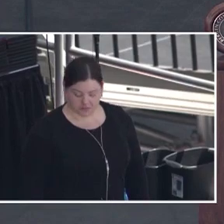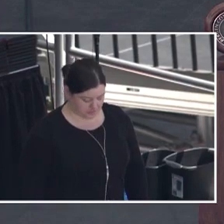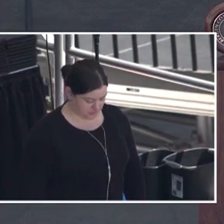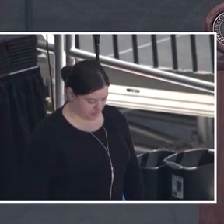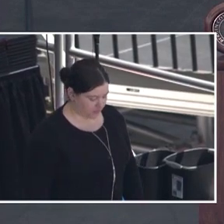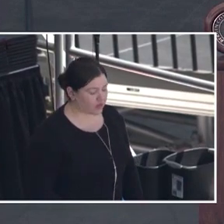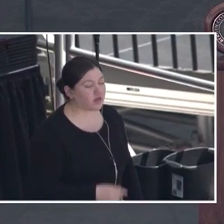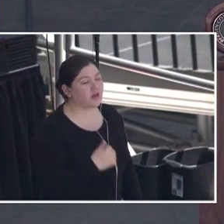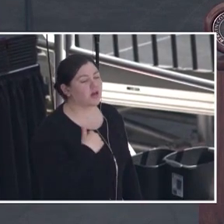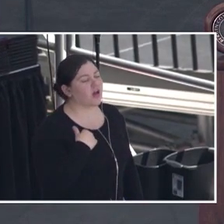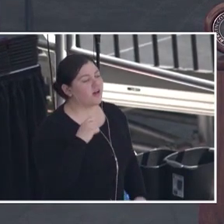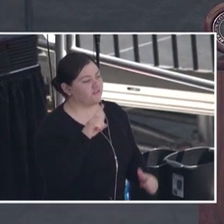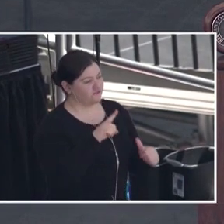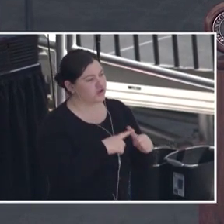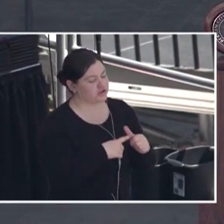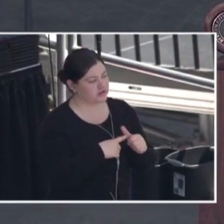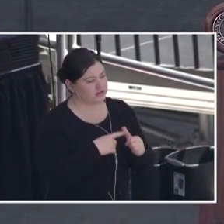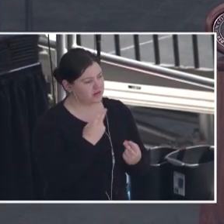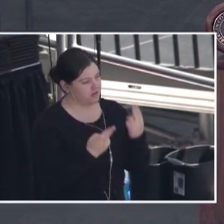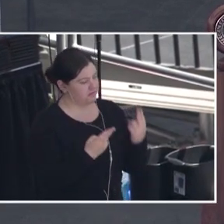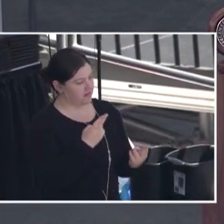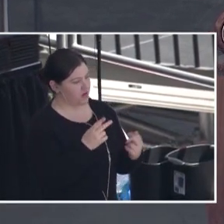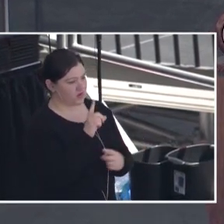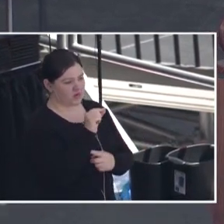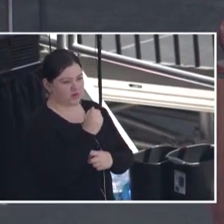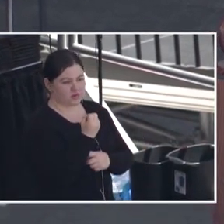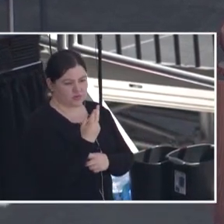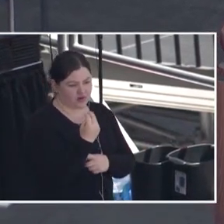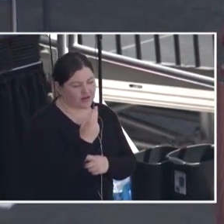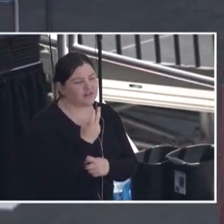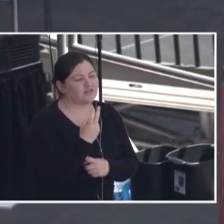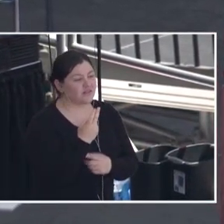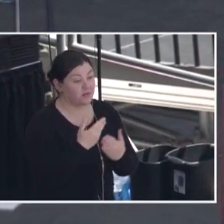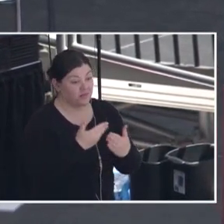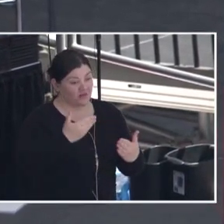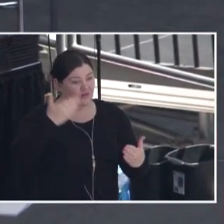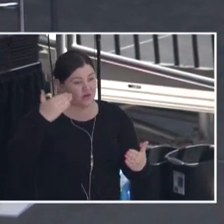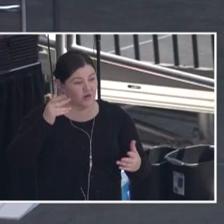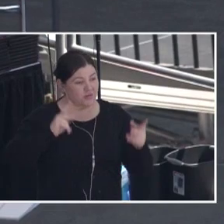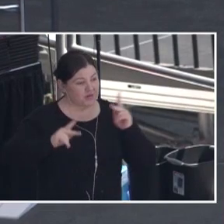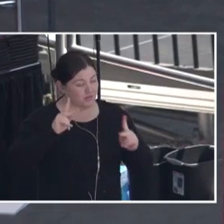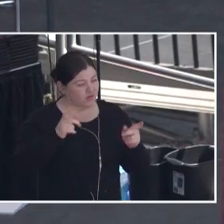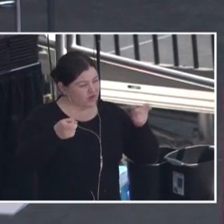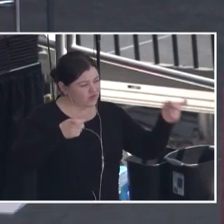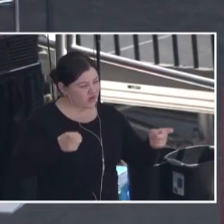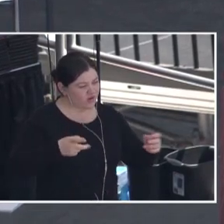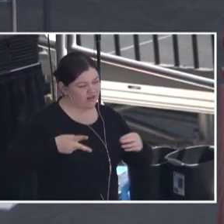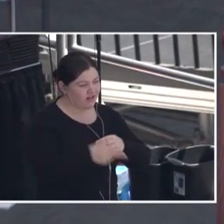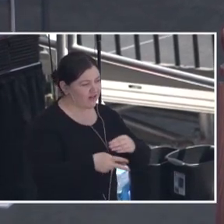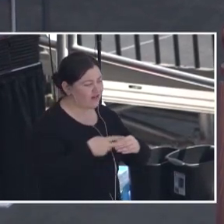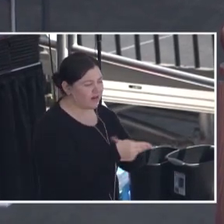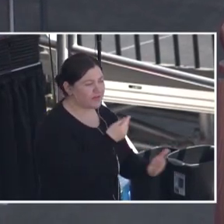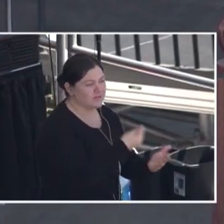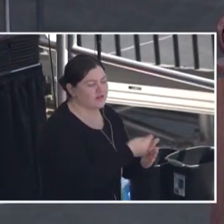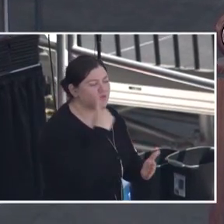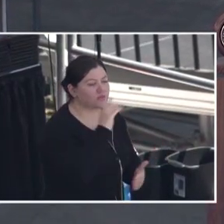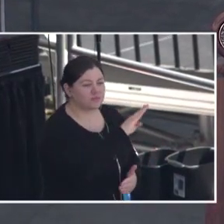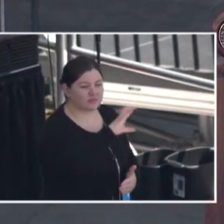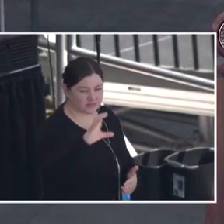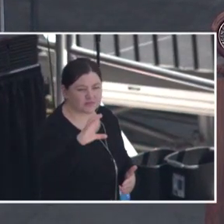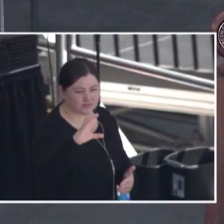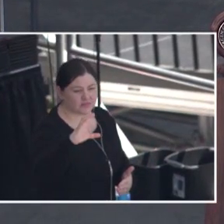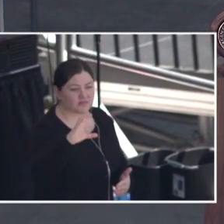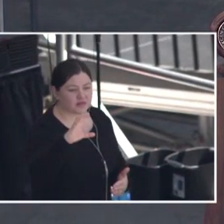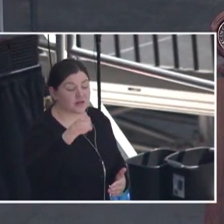When I first ran in 2012, we had seen cuts by the prior administration in the funding to this school. And my